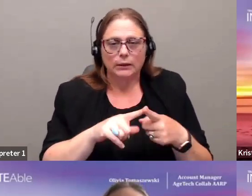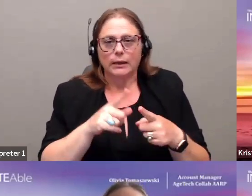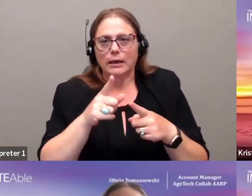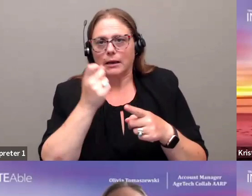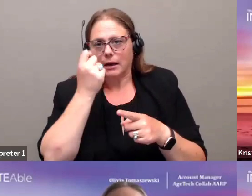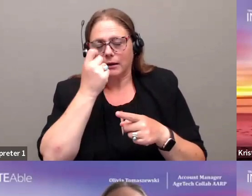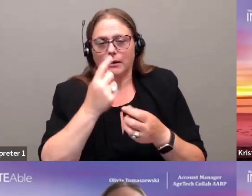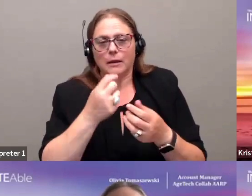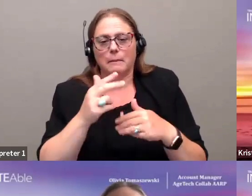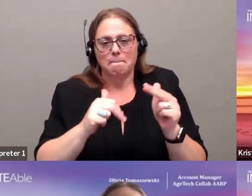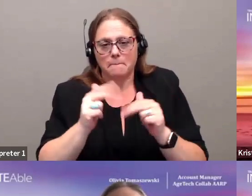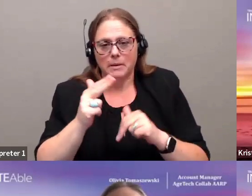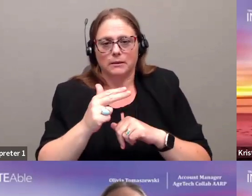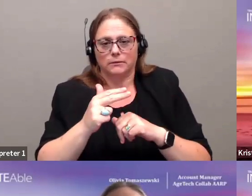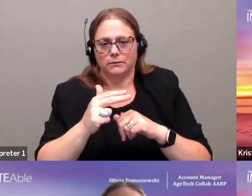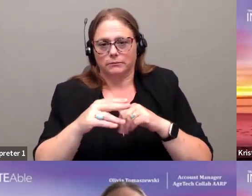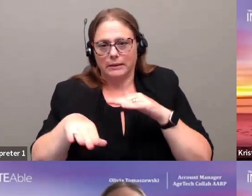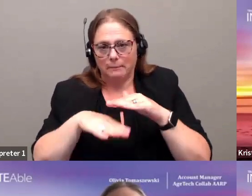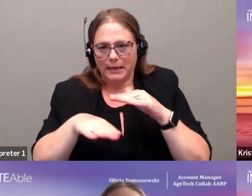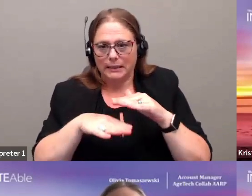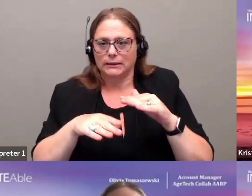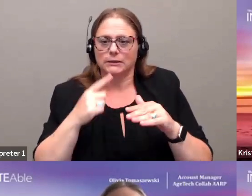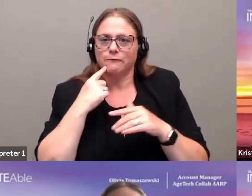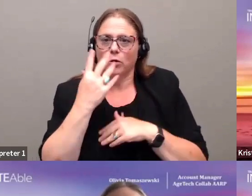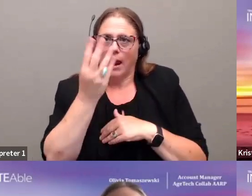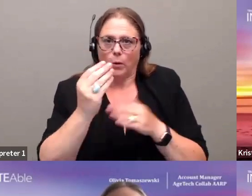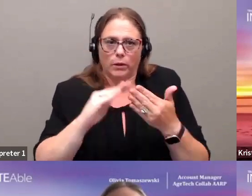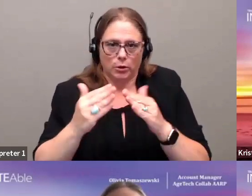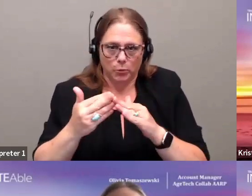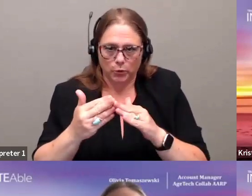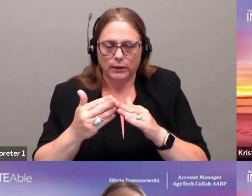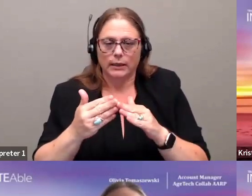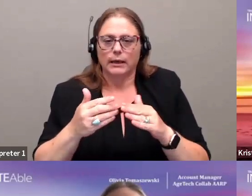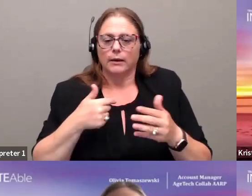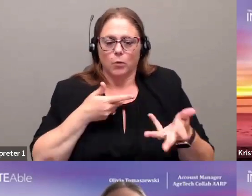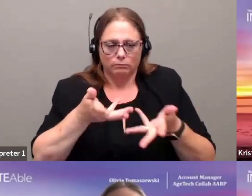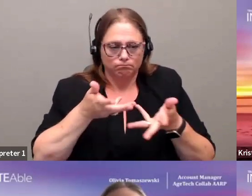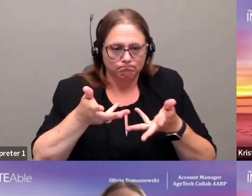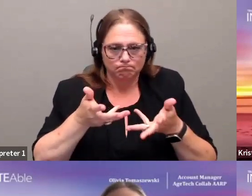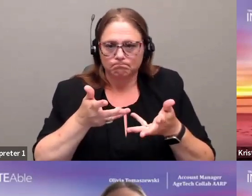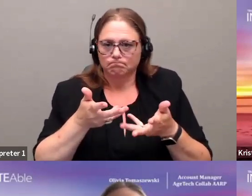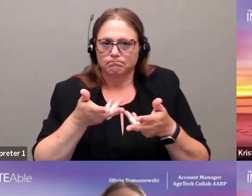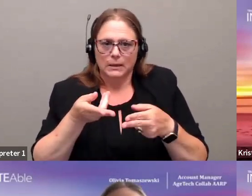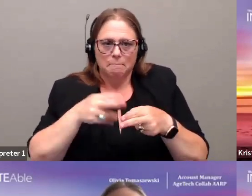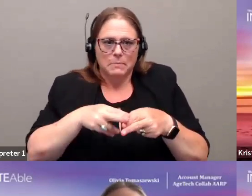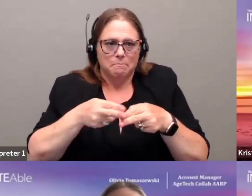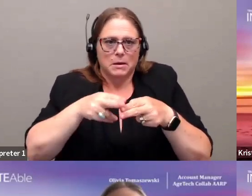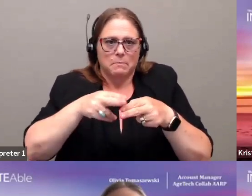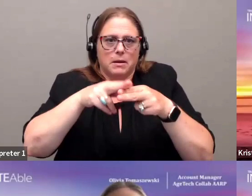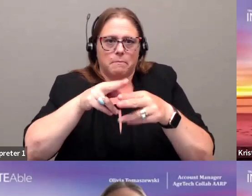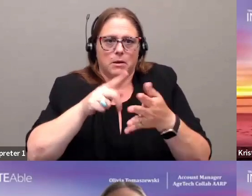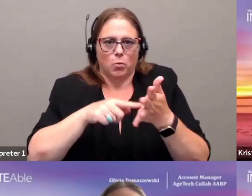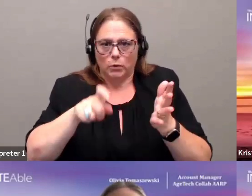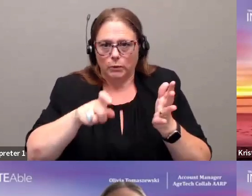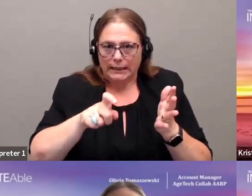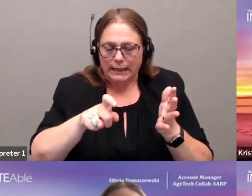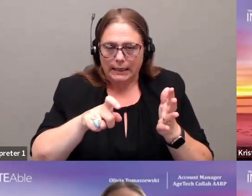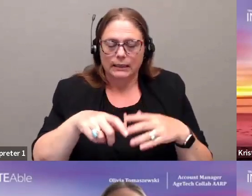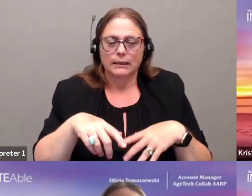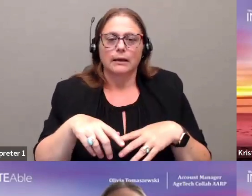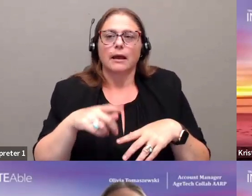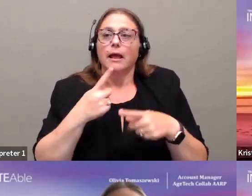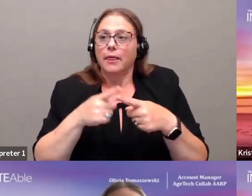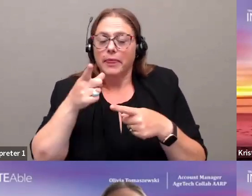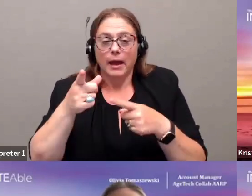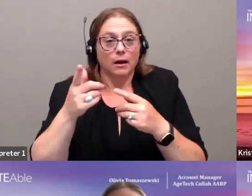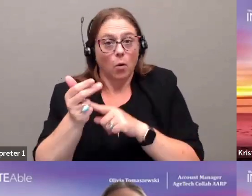the community, all of us on this call, interacting with them. And then more importantly, how do we enhance the customer experience at hotels, at airports,